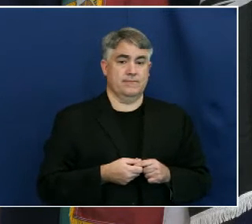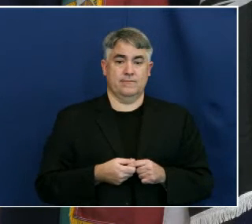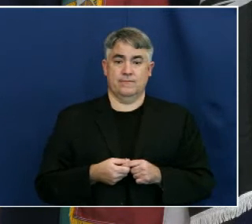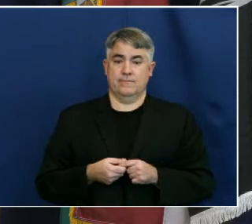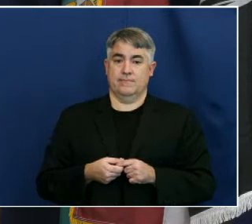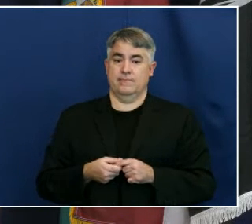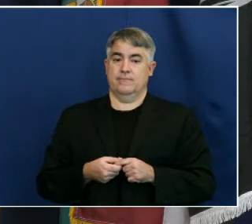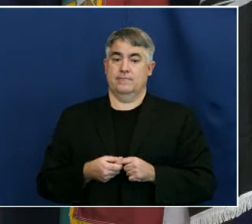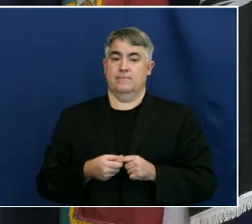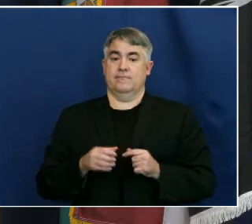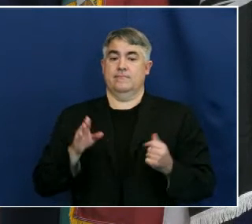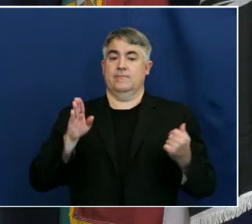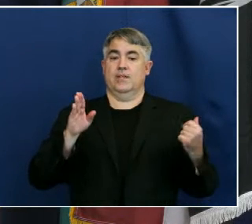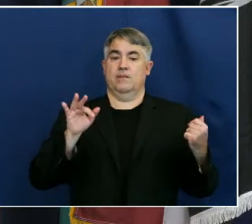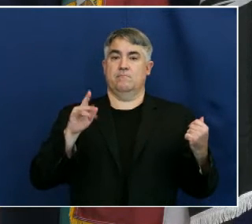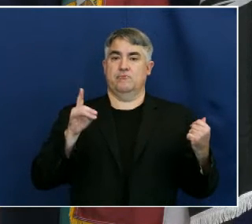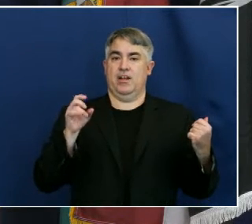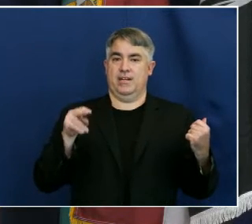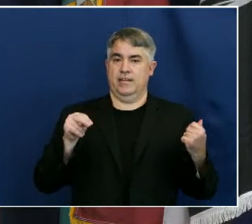CBS 8.